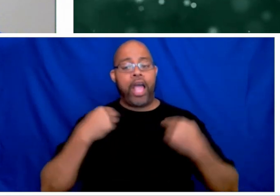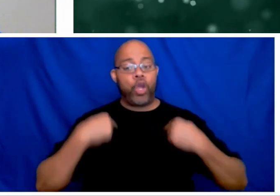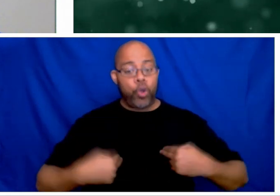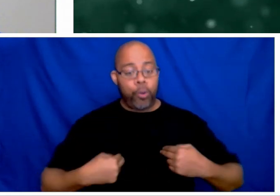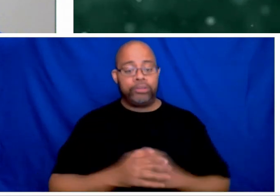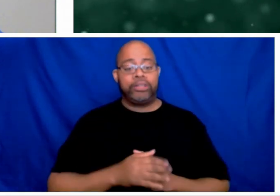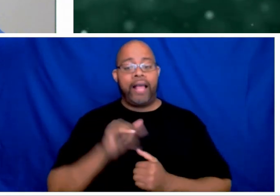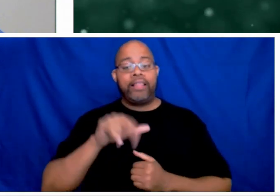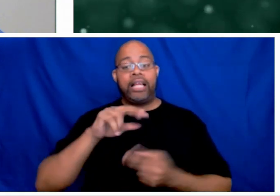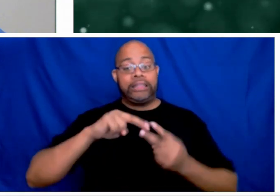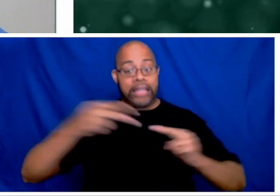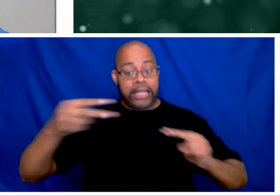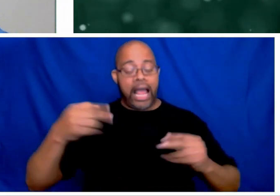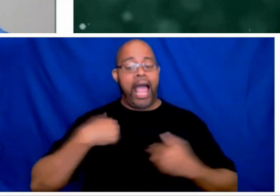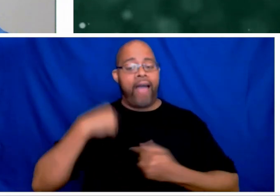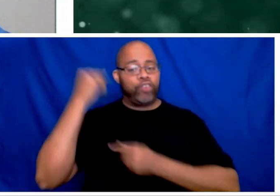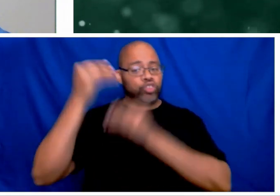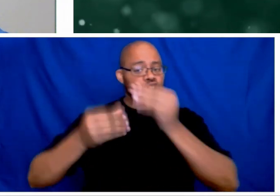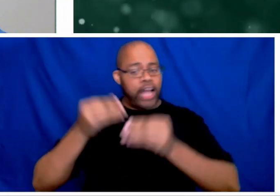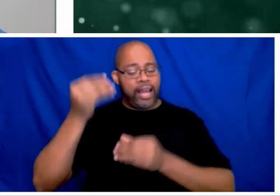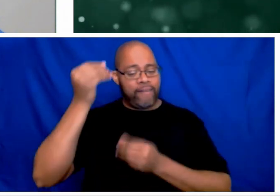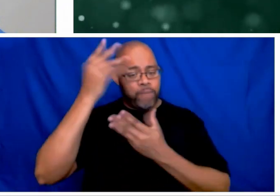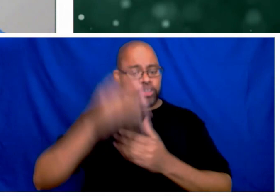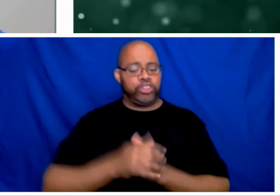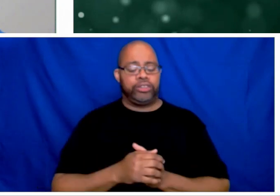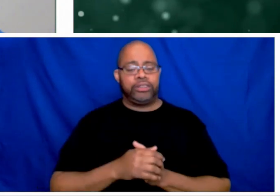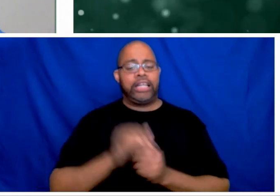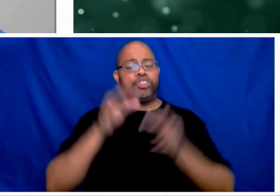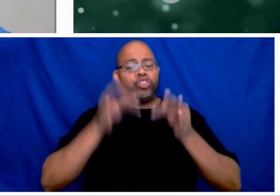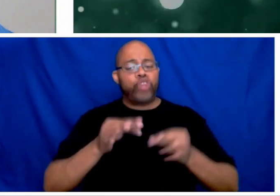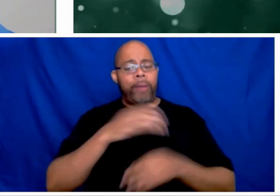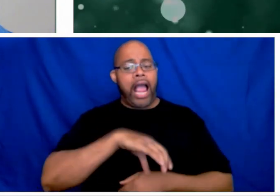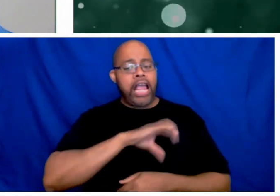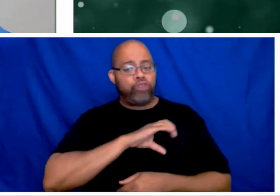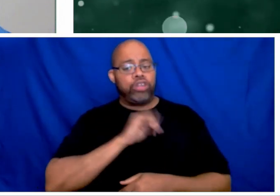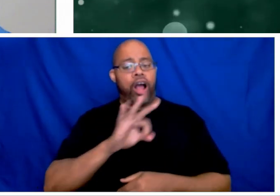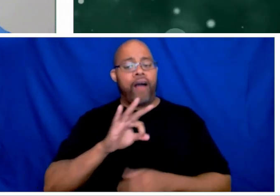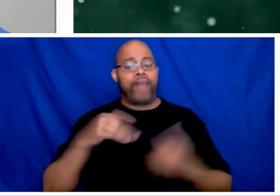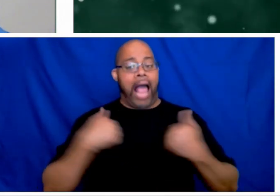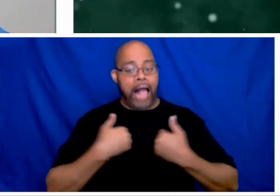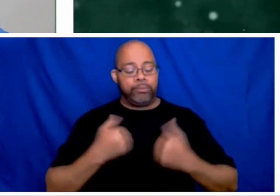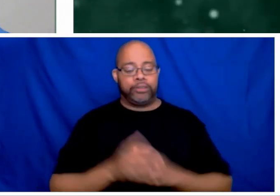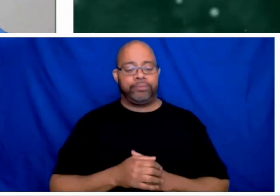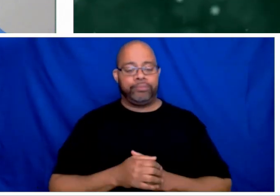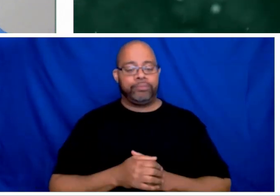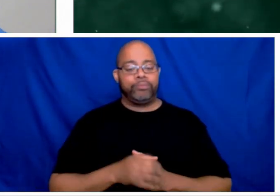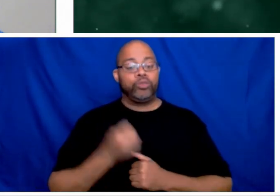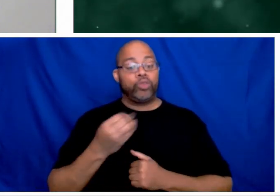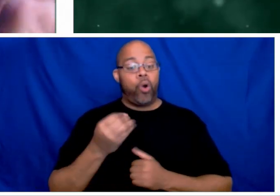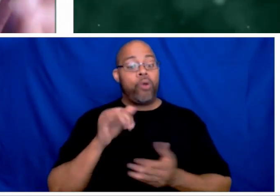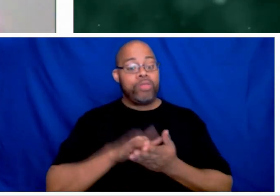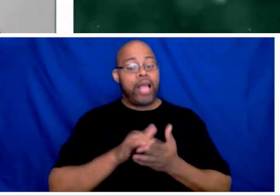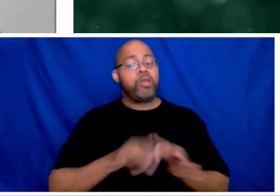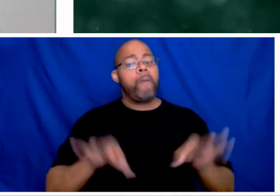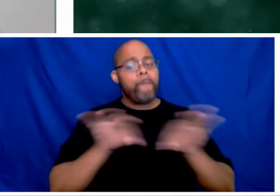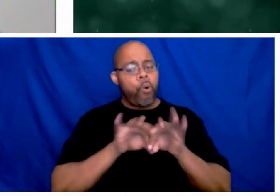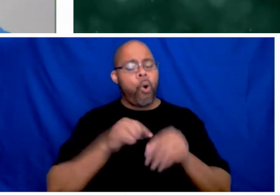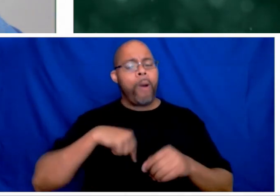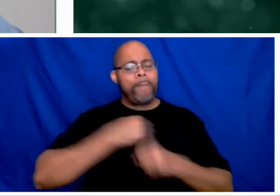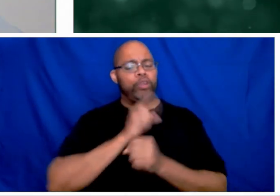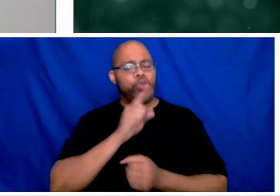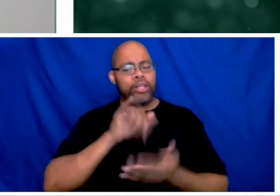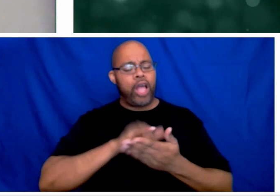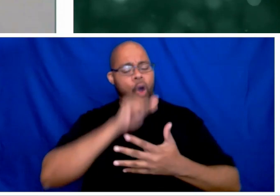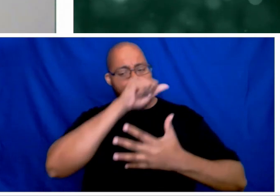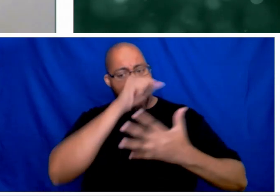genetic information that determines the characteristics of an organism. So it's kind of important that we make sure that all of those things